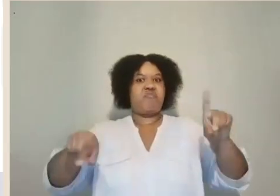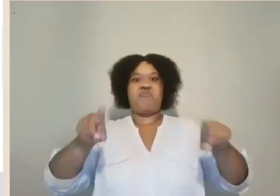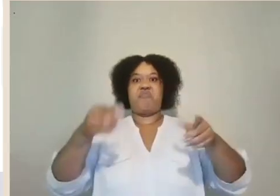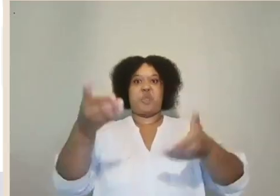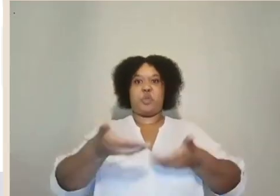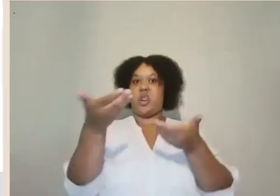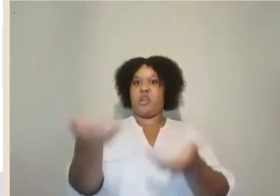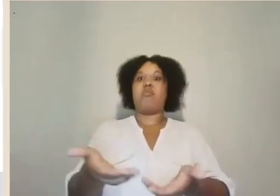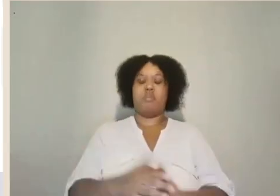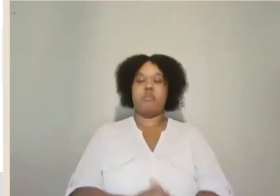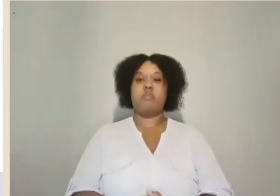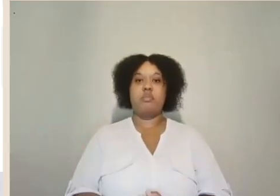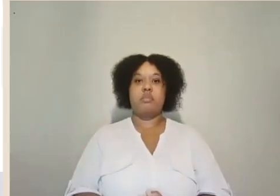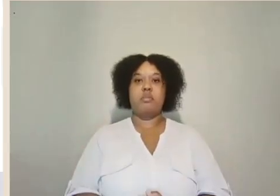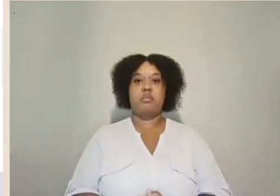here.